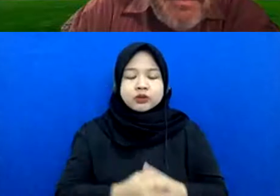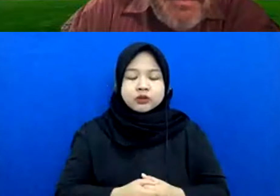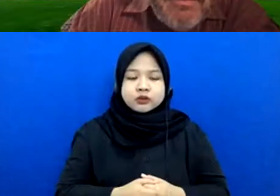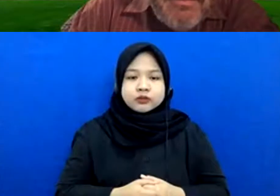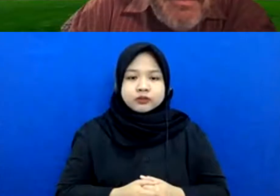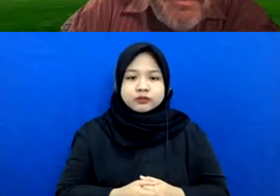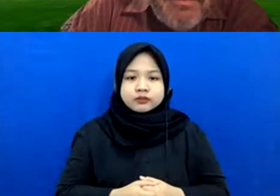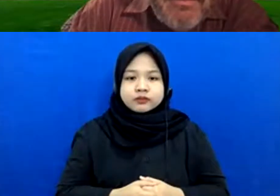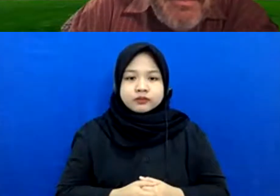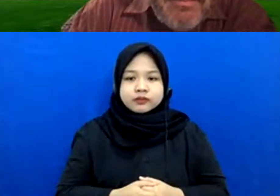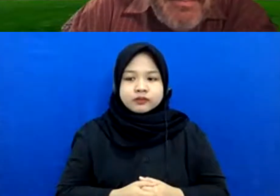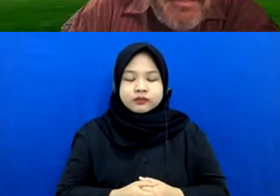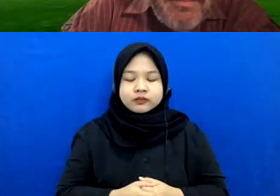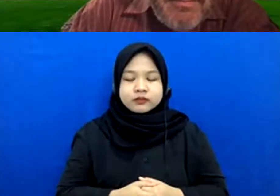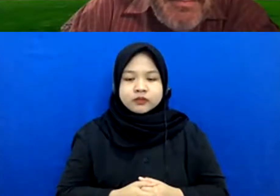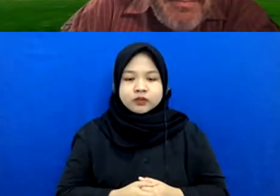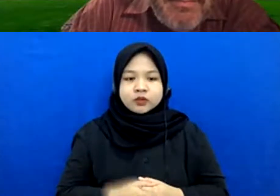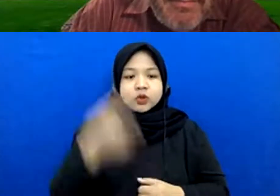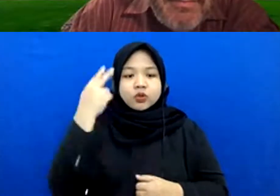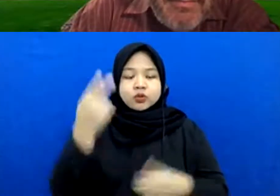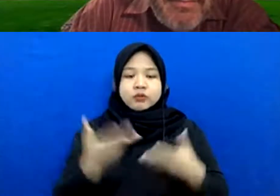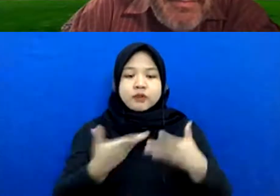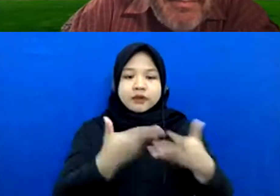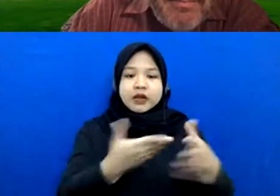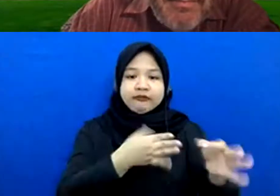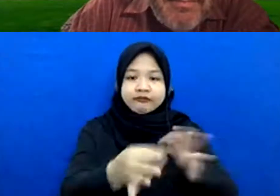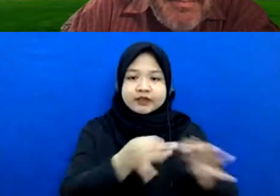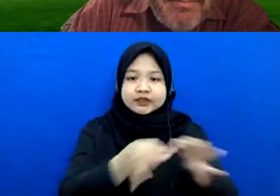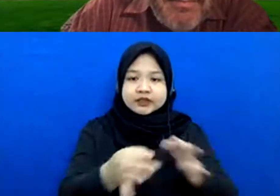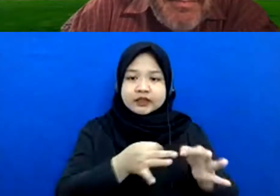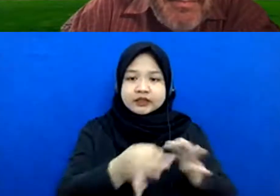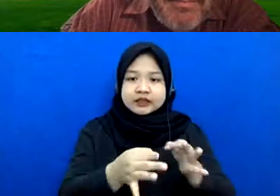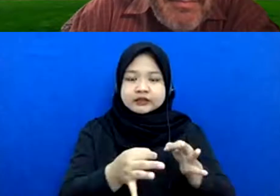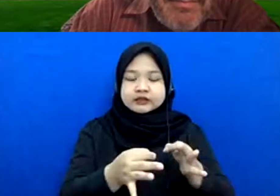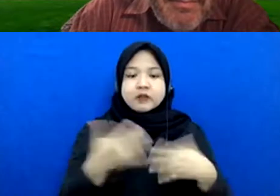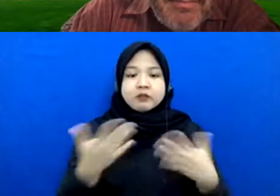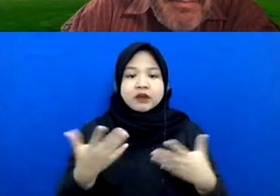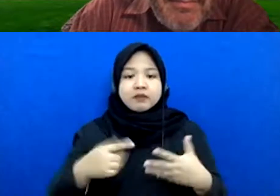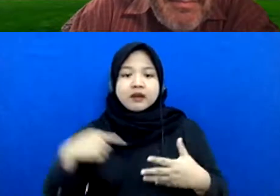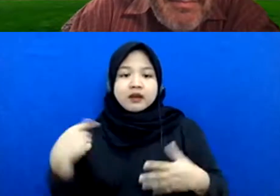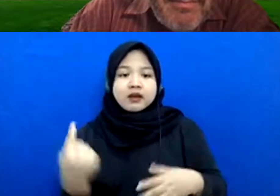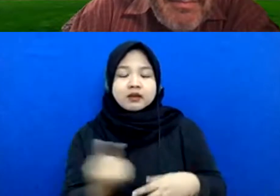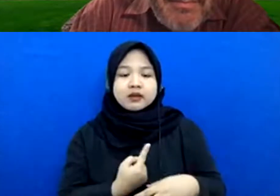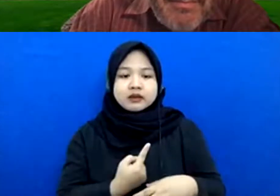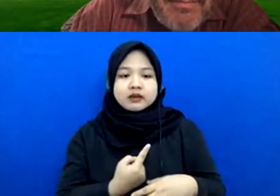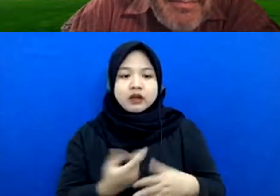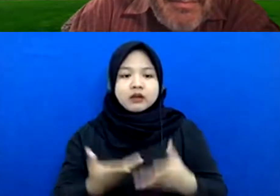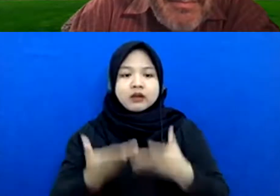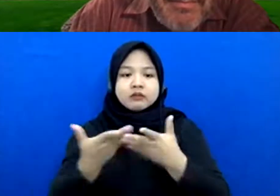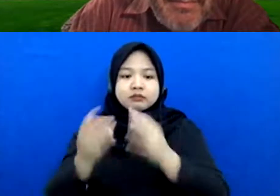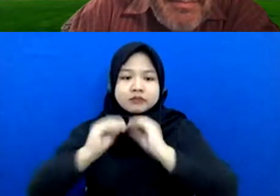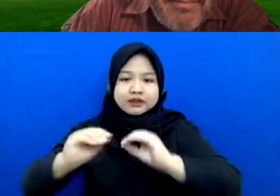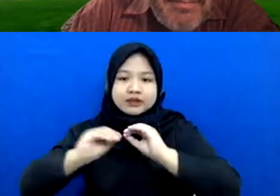what can I say, to facilitate the how we provide education for